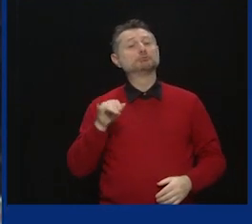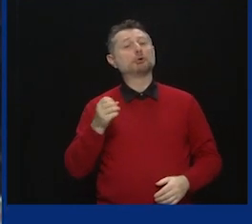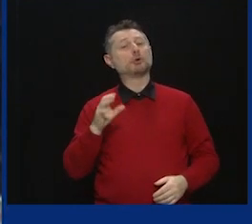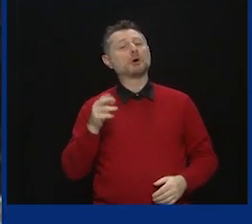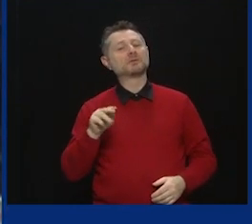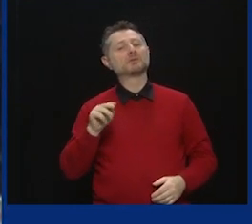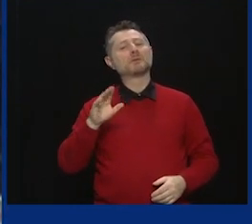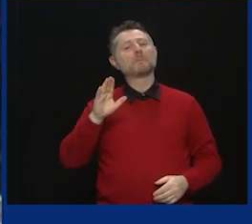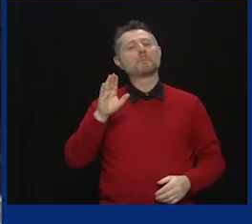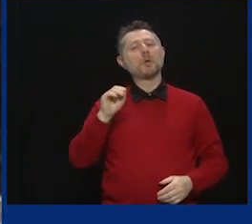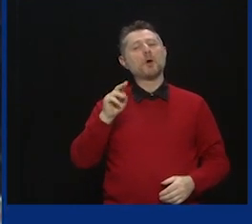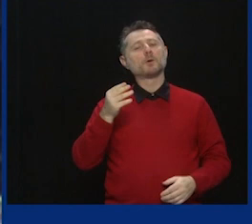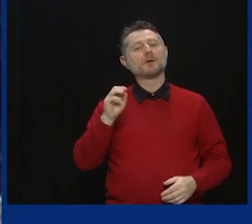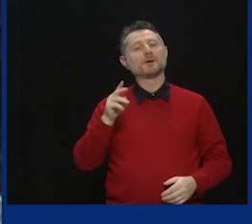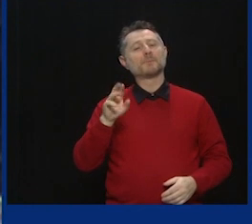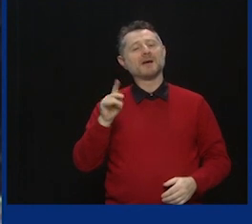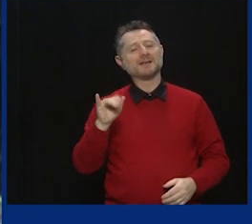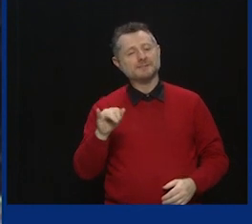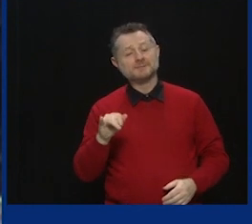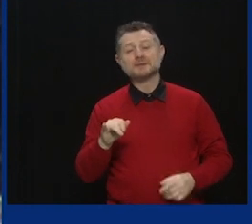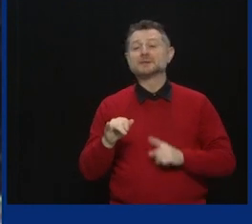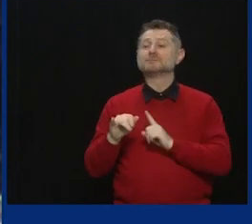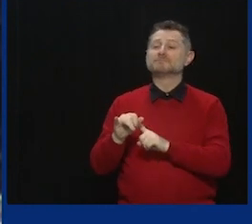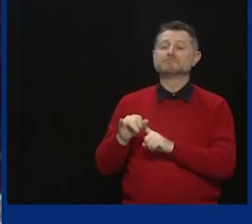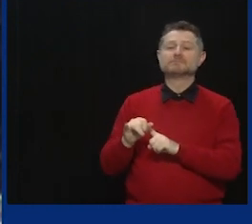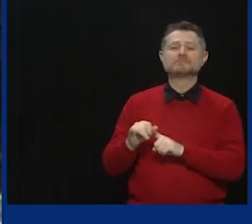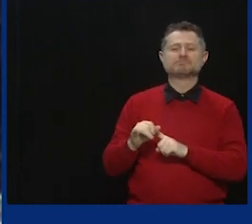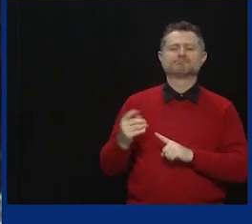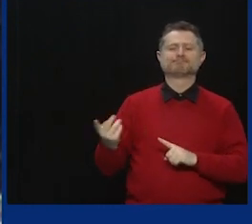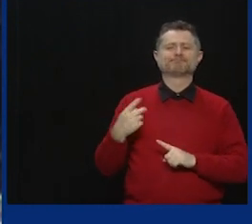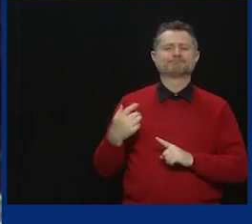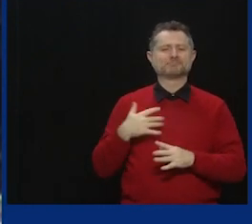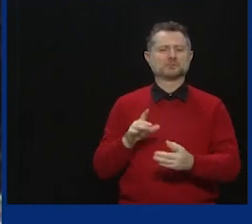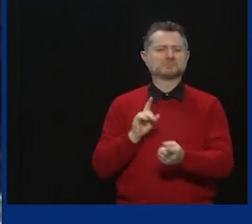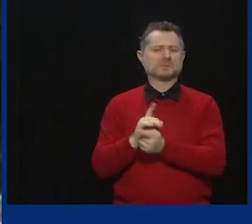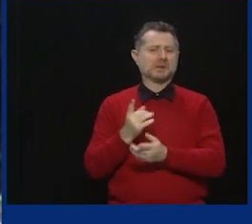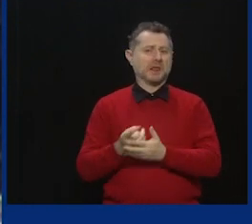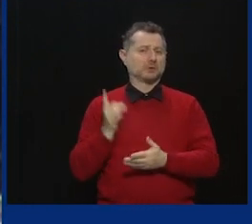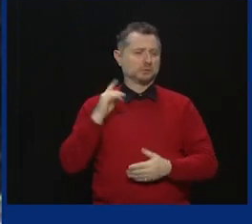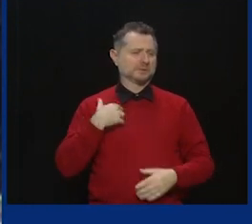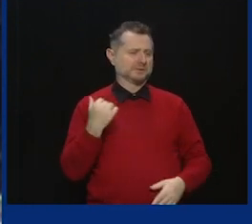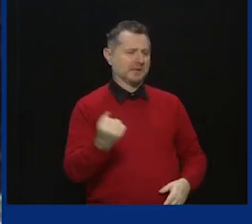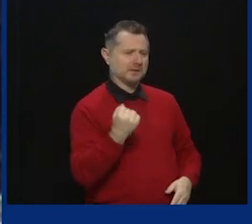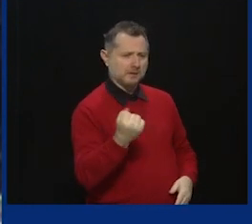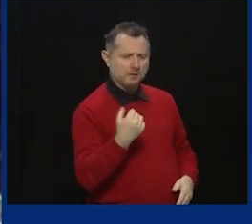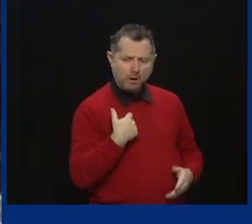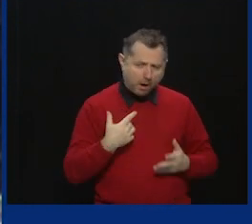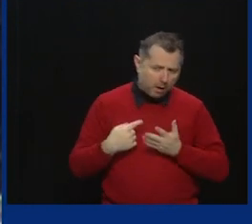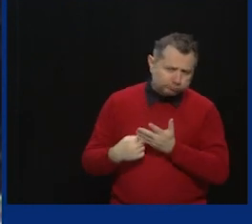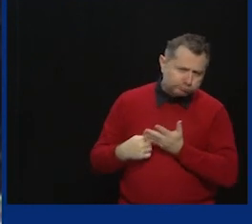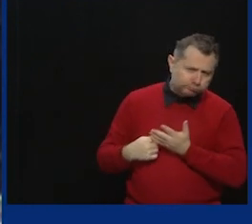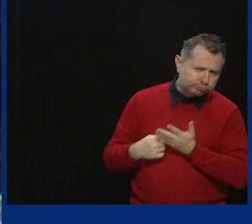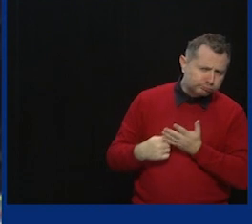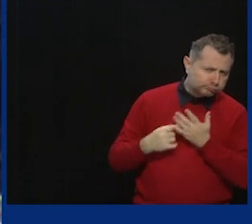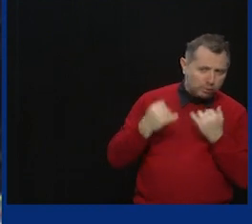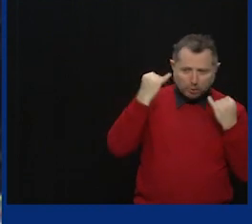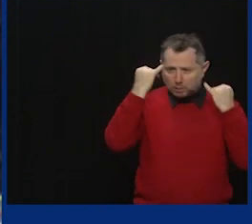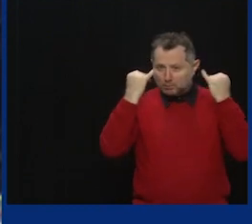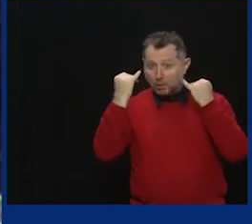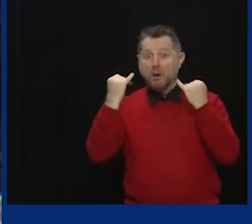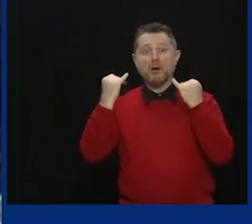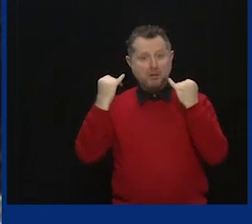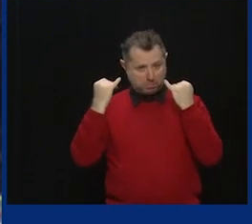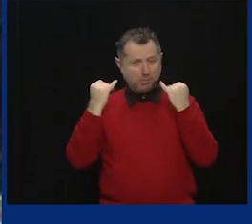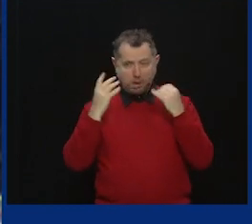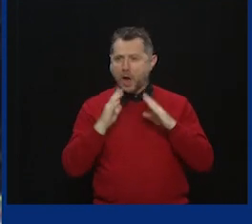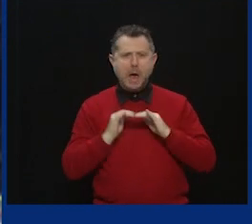and Joe and Clear Sky, we met last Saturday and talked about this idea of how do we